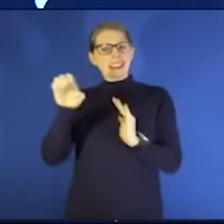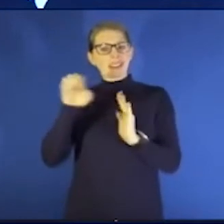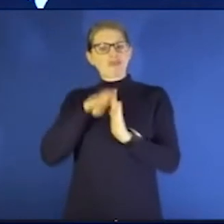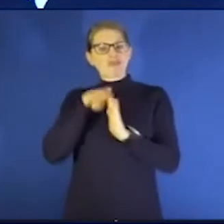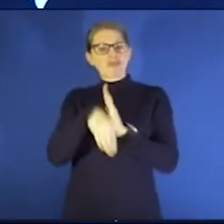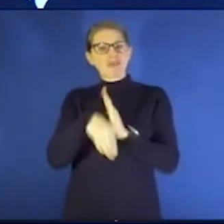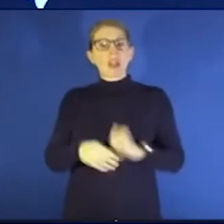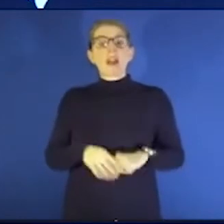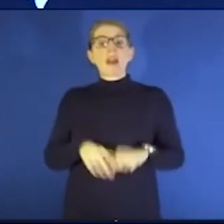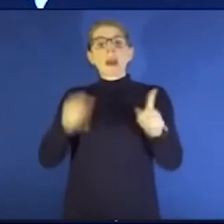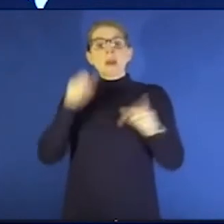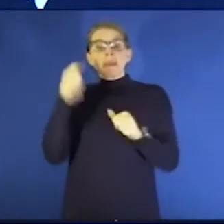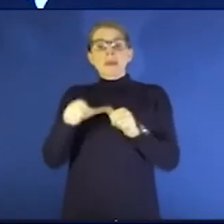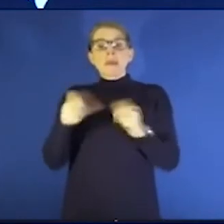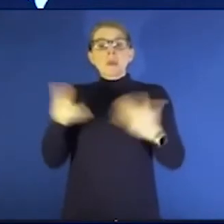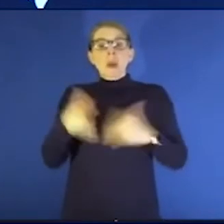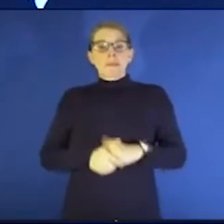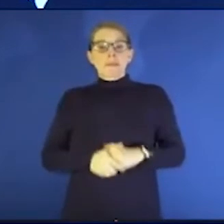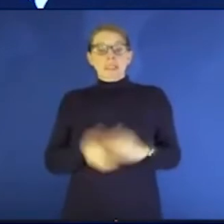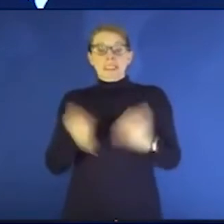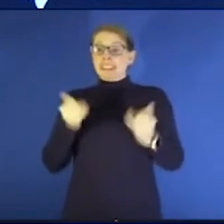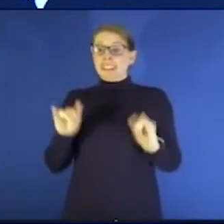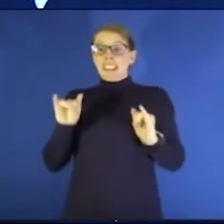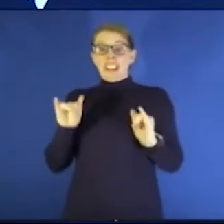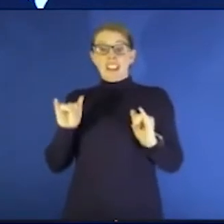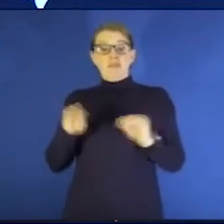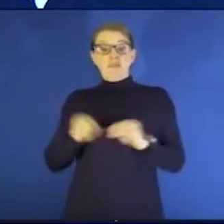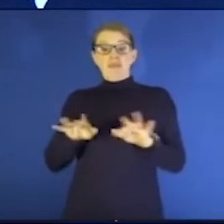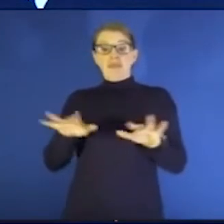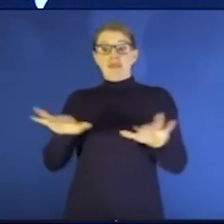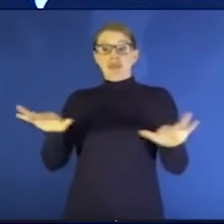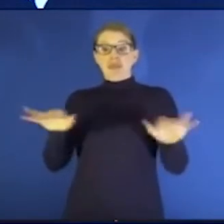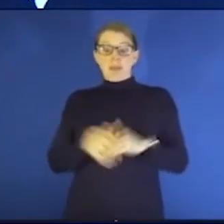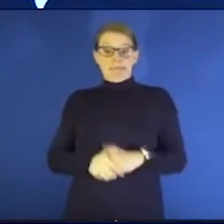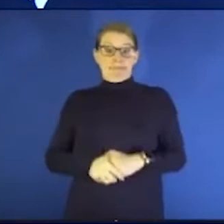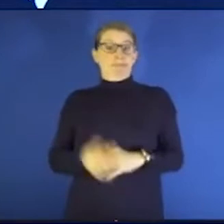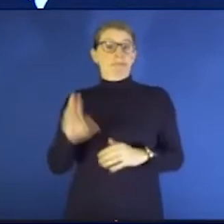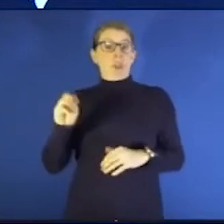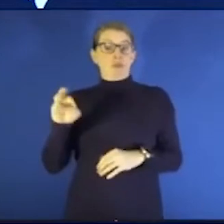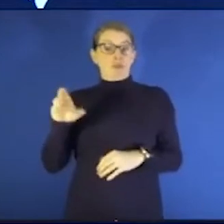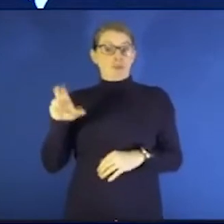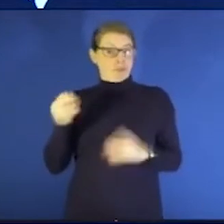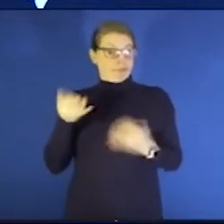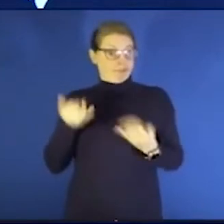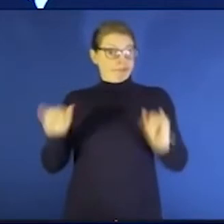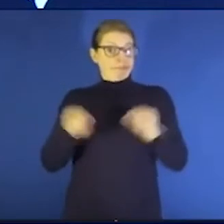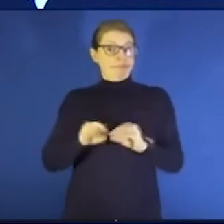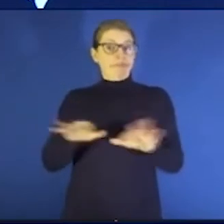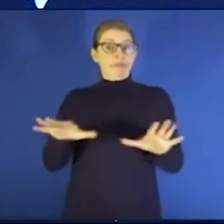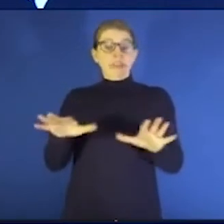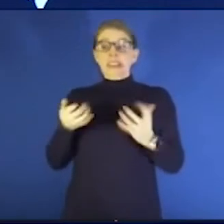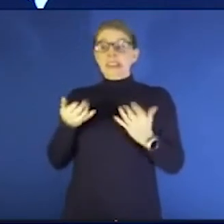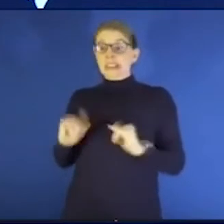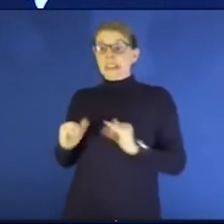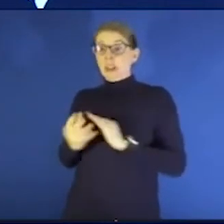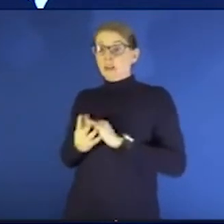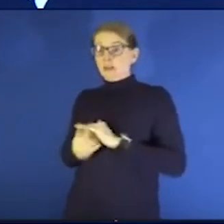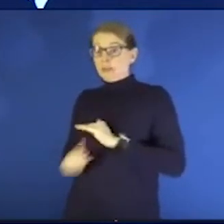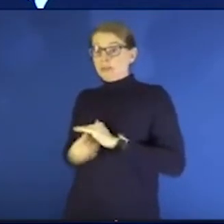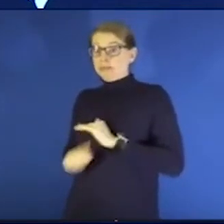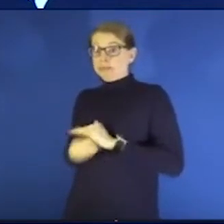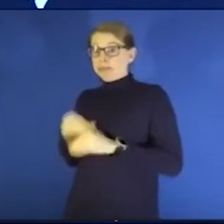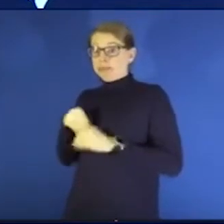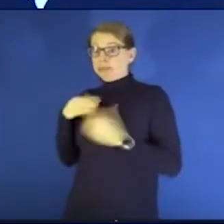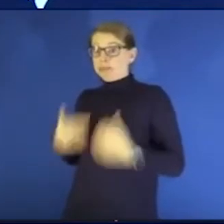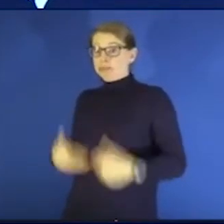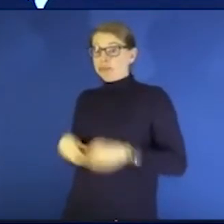remember is that it's still out there. There's still a high degree of prevalence. You can still shed it and spread it, and that's